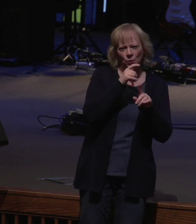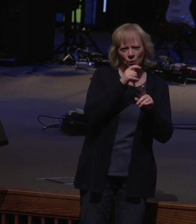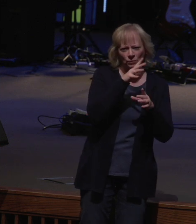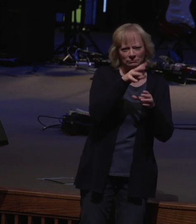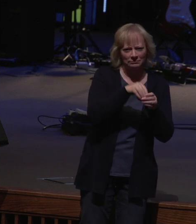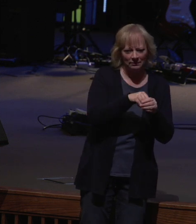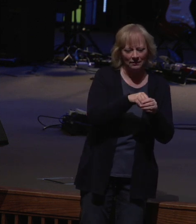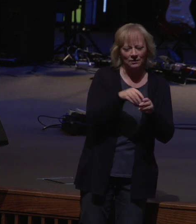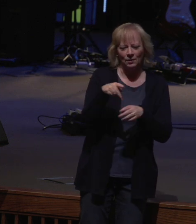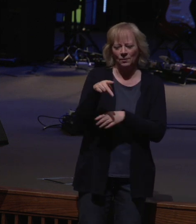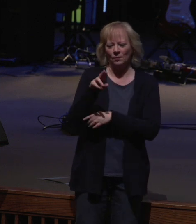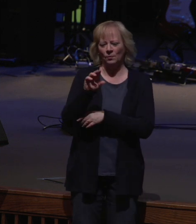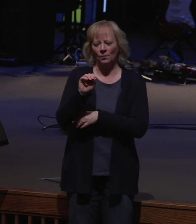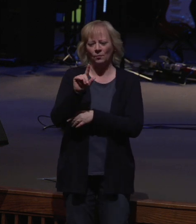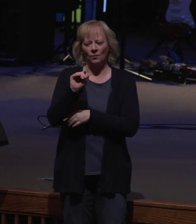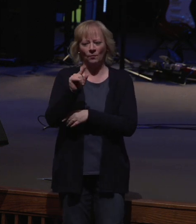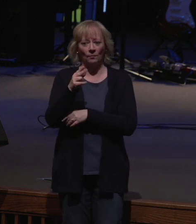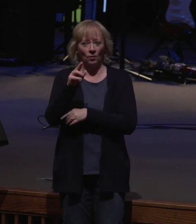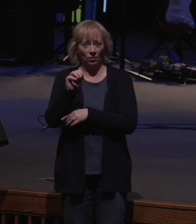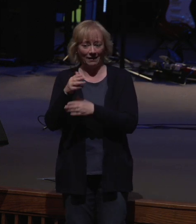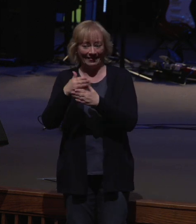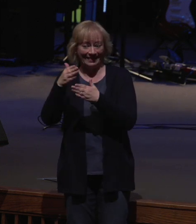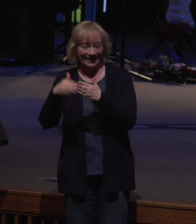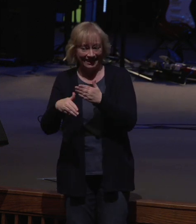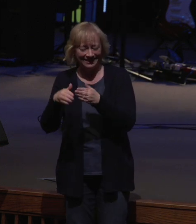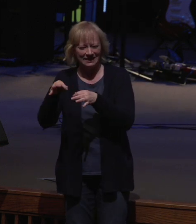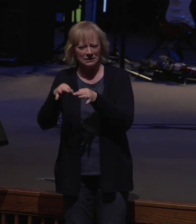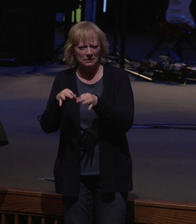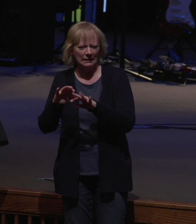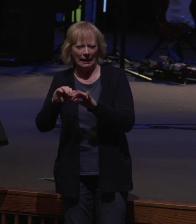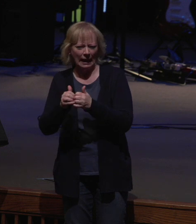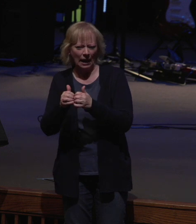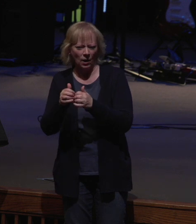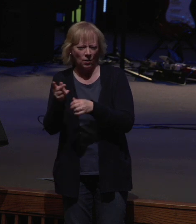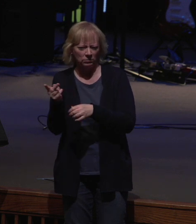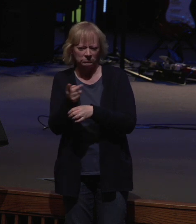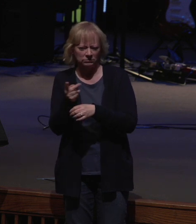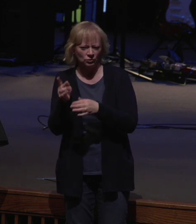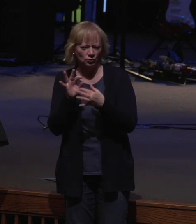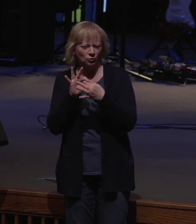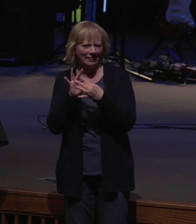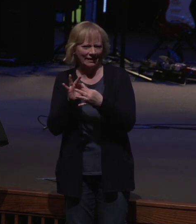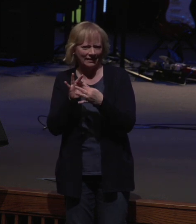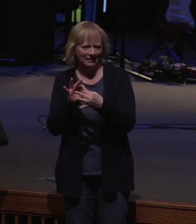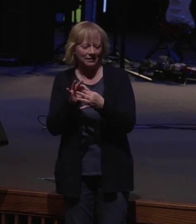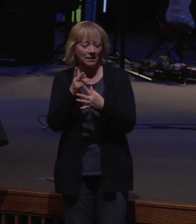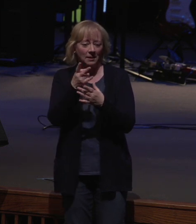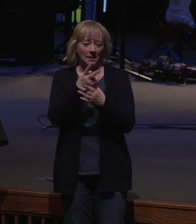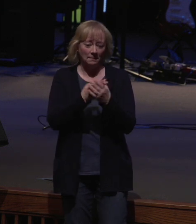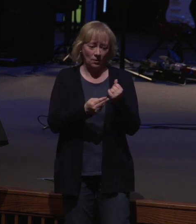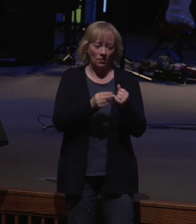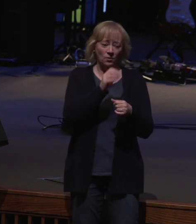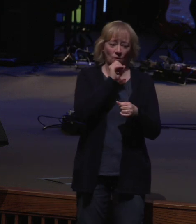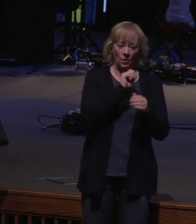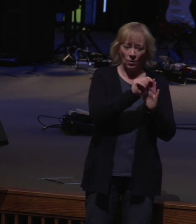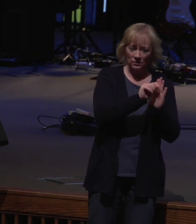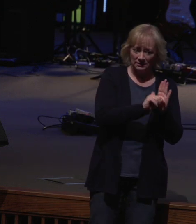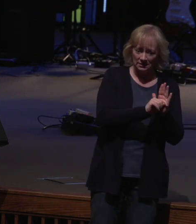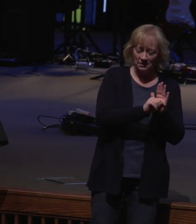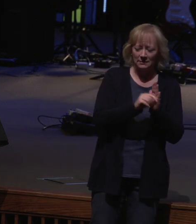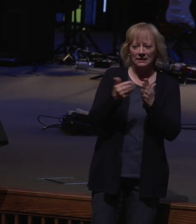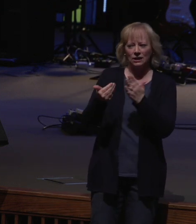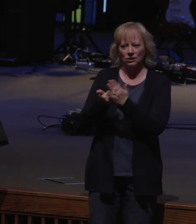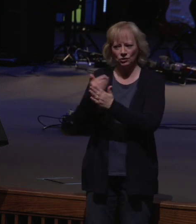and then the prologue explained how the parties came to be related. And in both the Old and the New Testaments, it began with